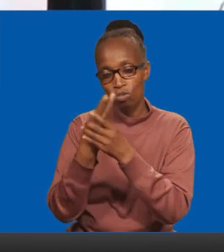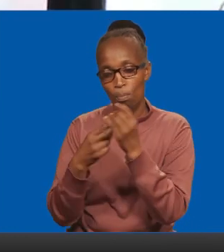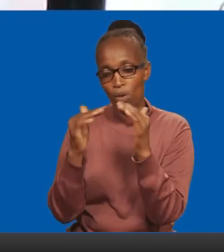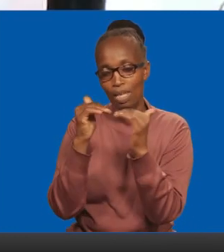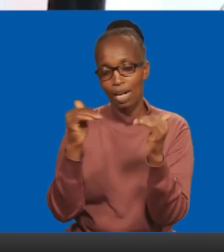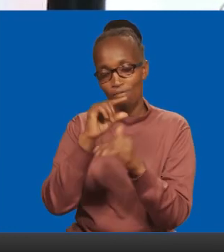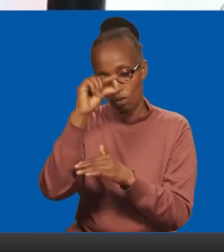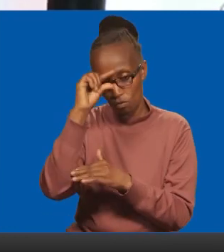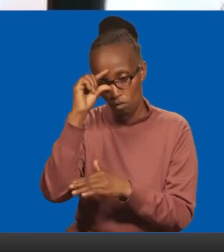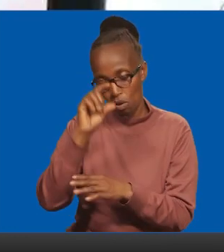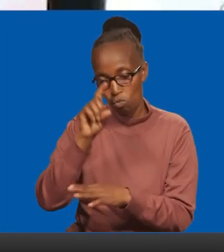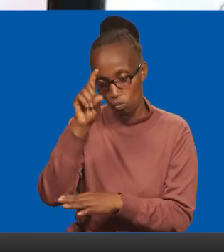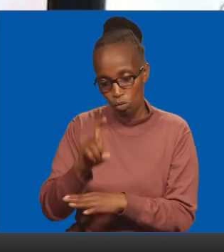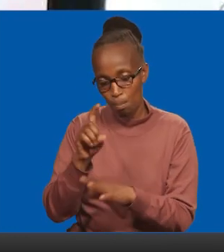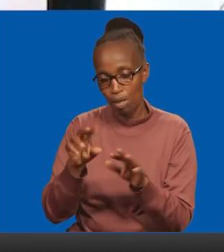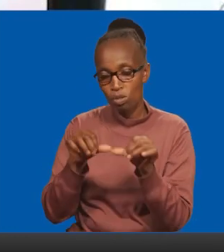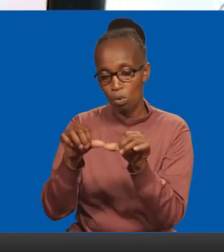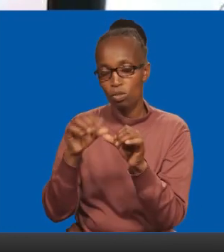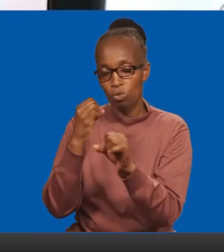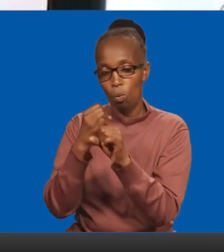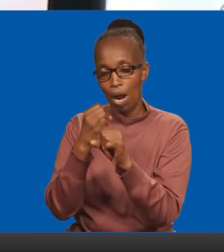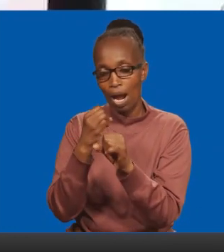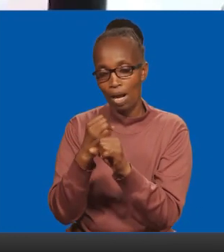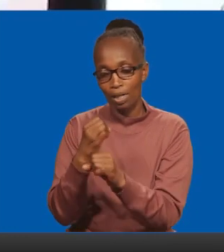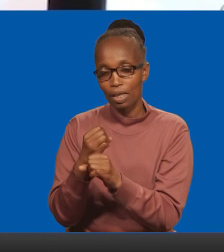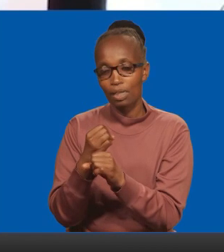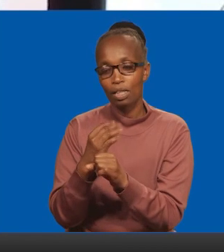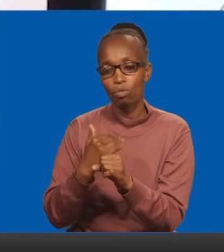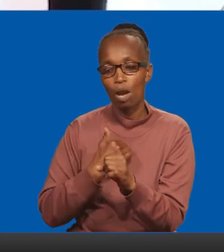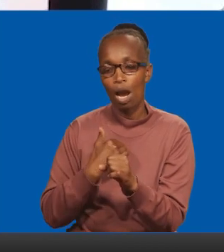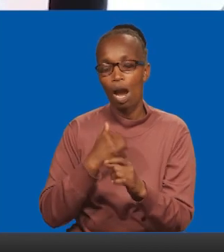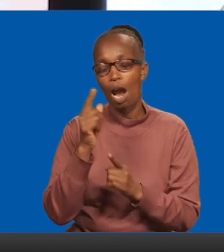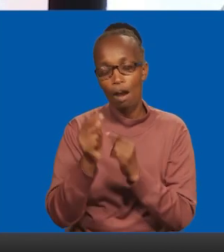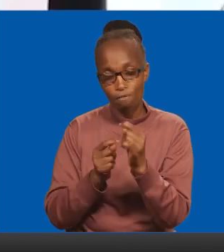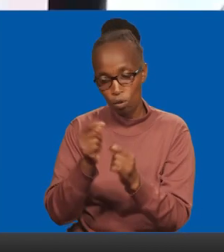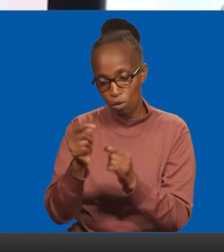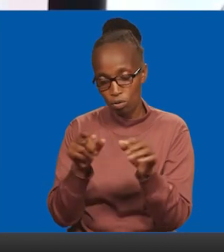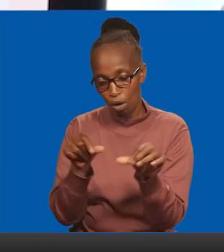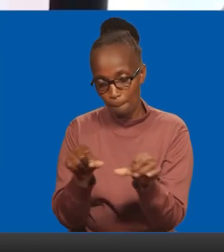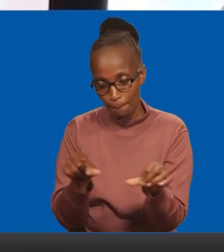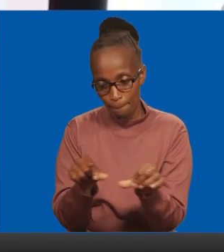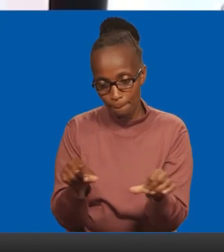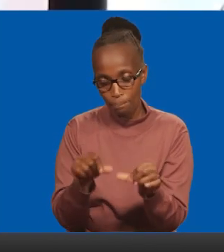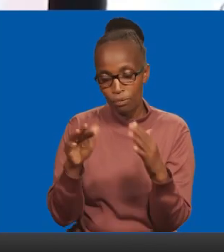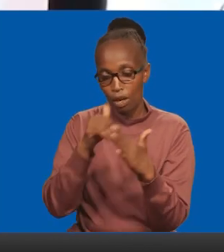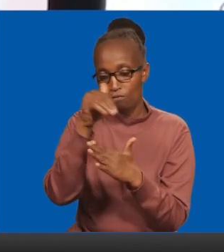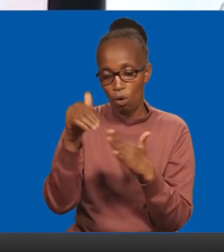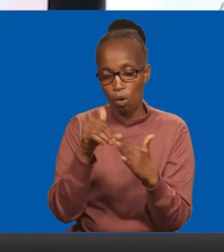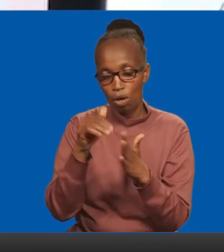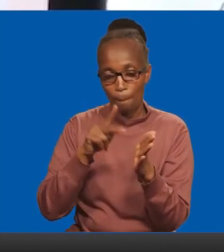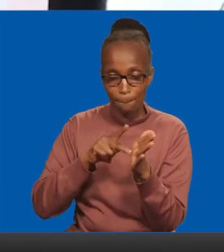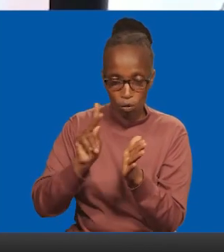both levels of government. Let us work collectively to put in place control measures to monitor use of public